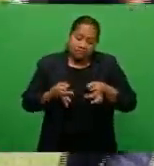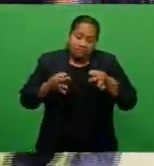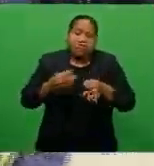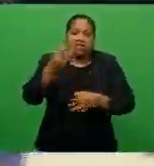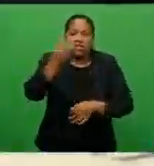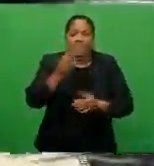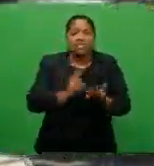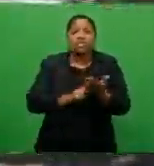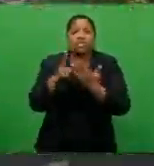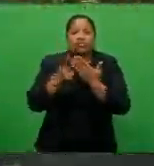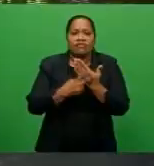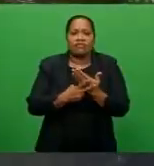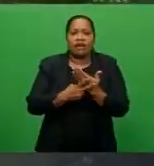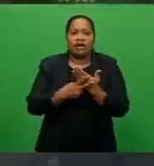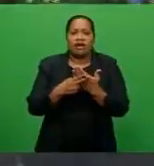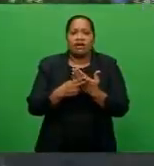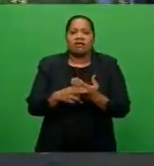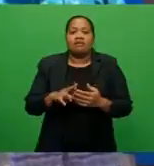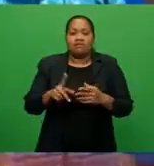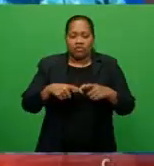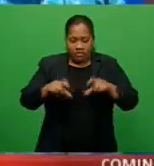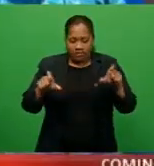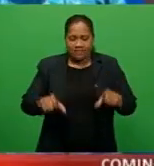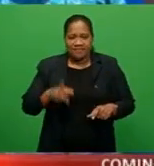of November to fix a trial date.